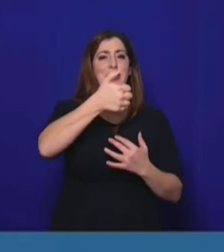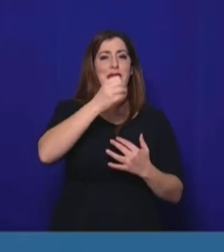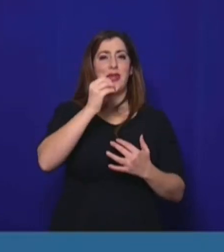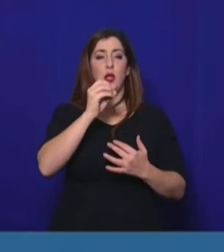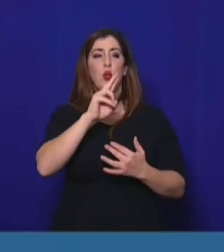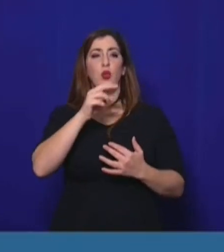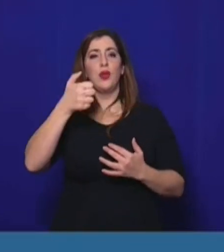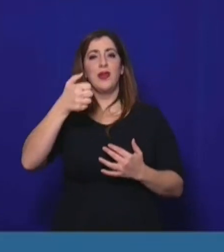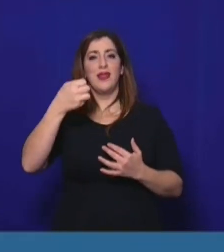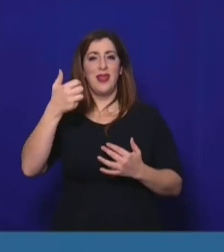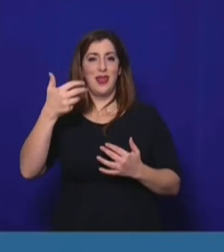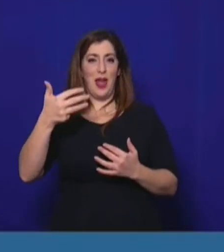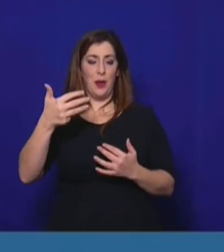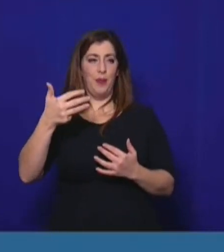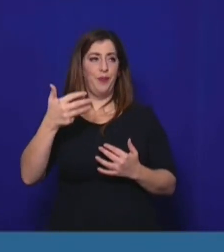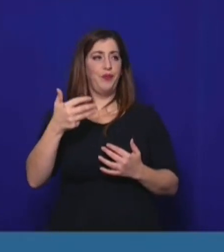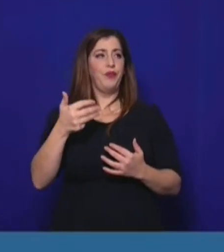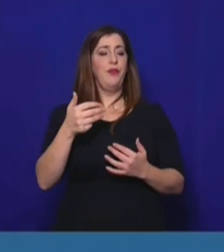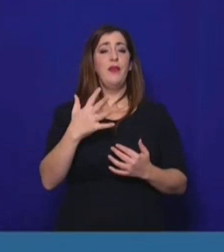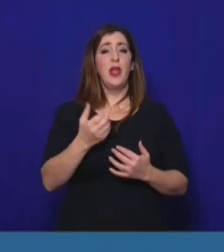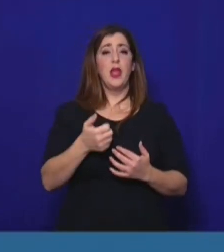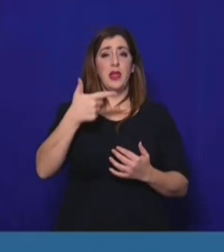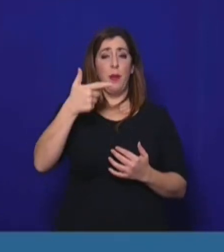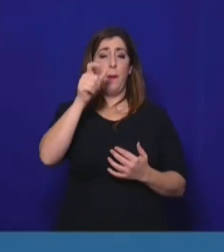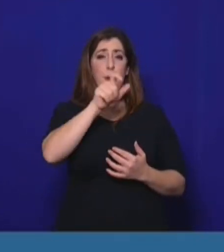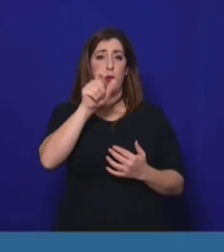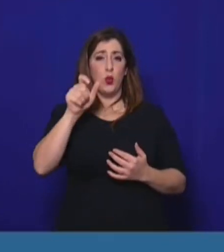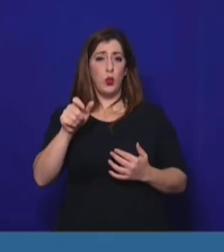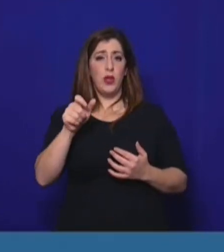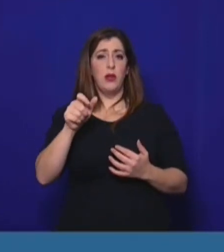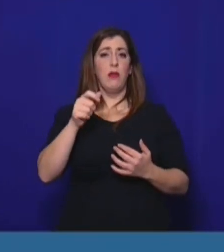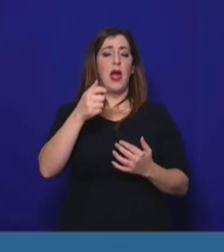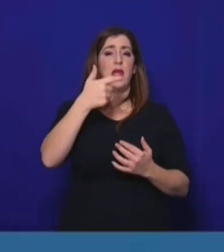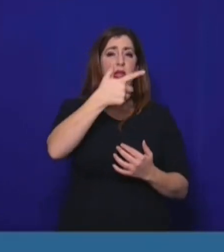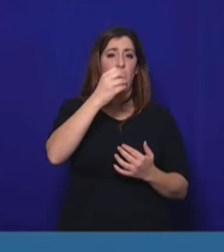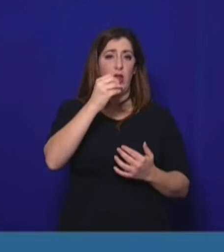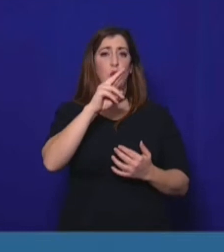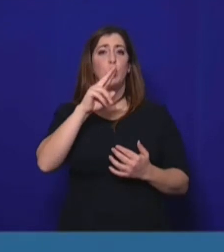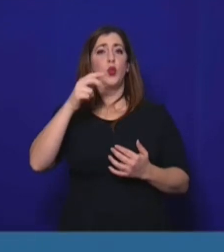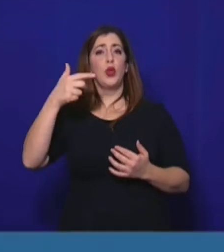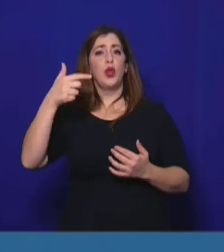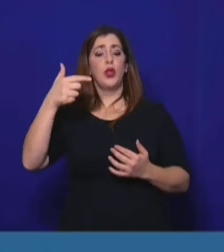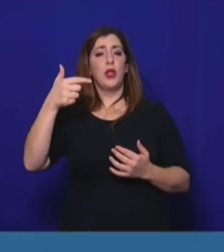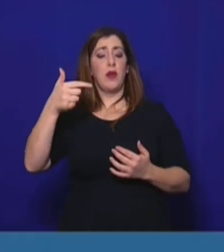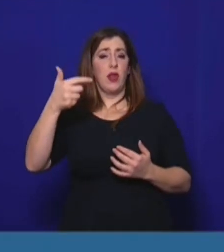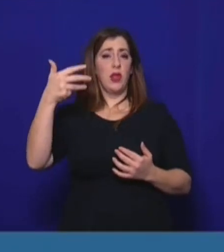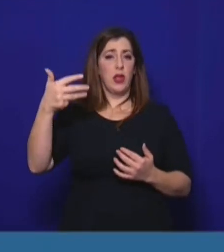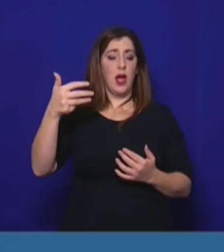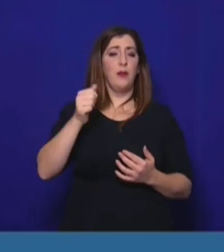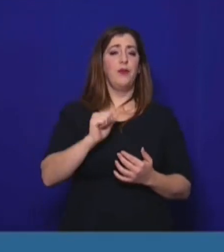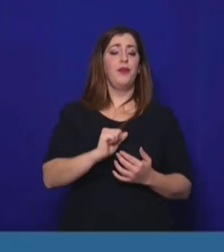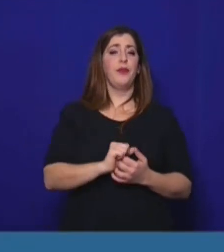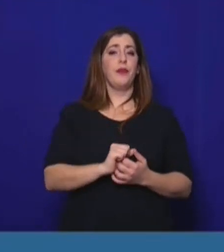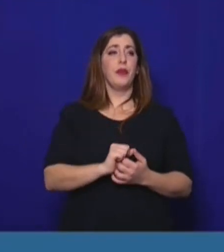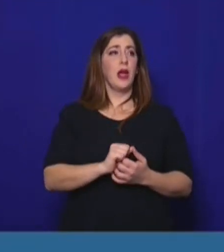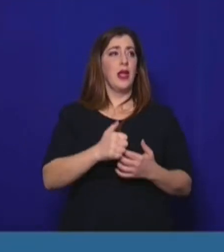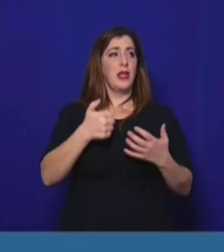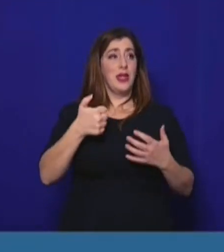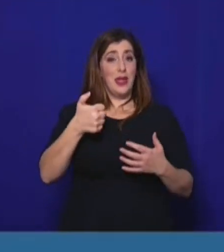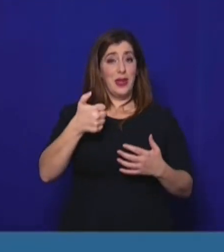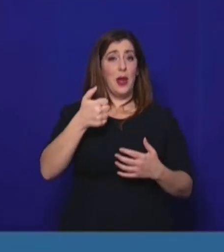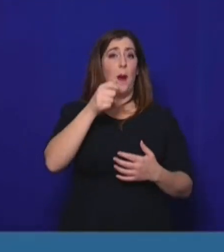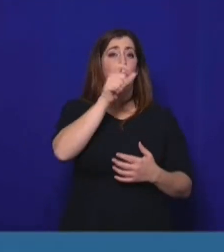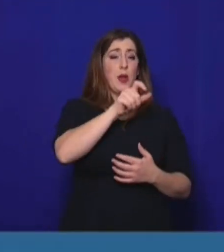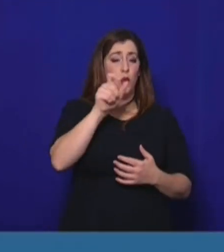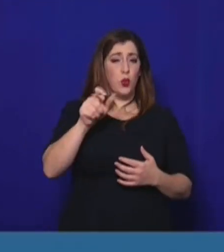persuni bejn 70 u 79 sena, 6 persuni bejn 80 u 89 sena u persuna waħda il-fuq